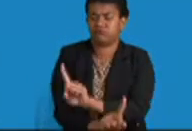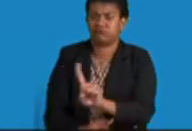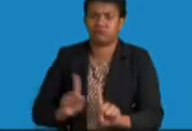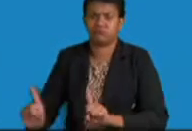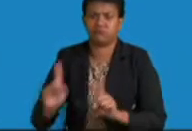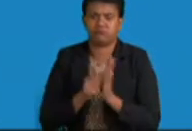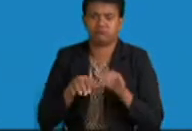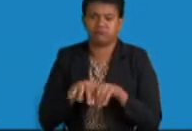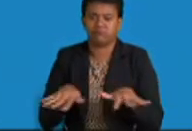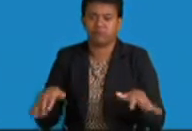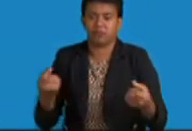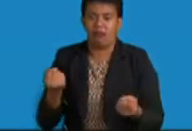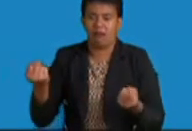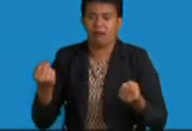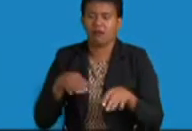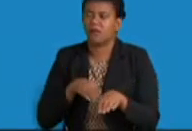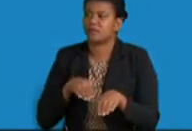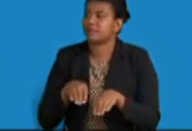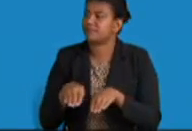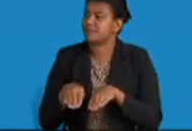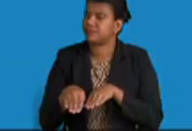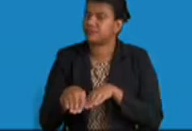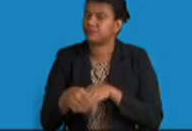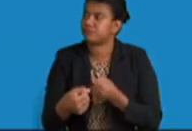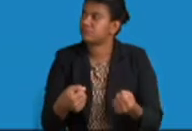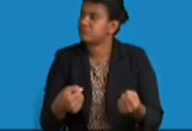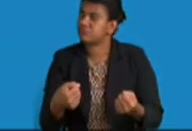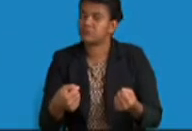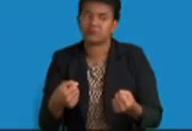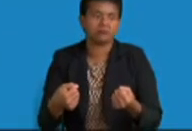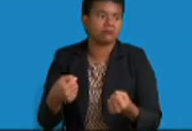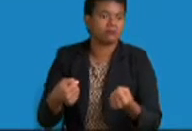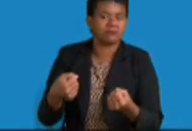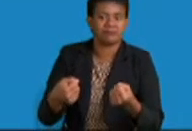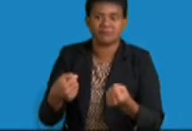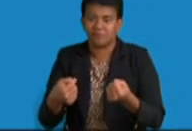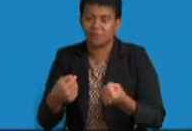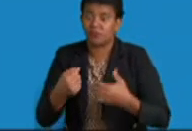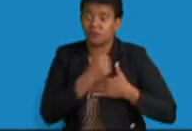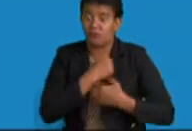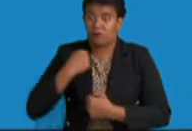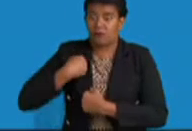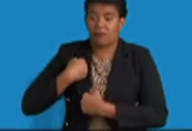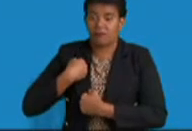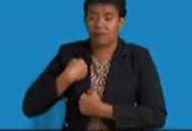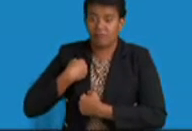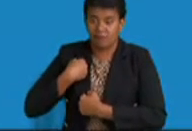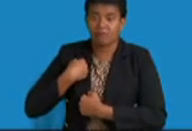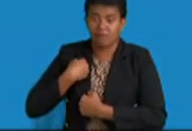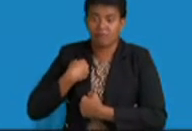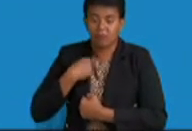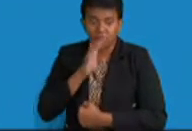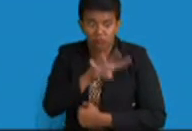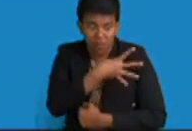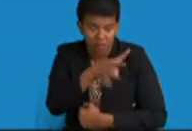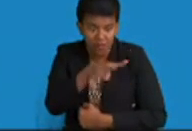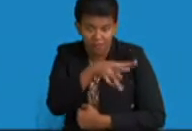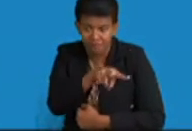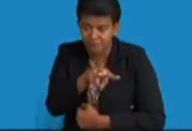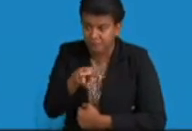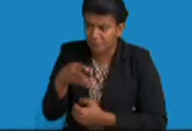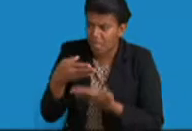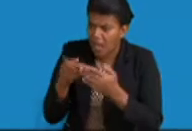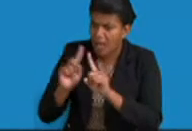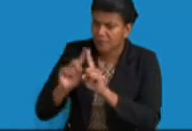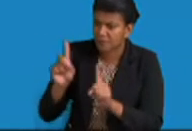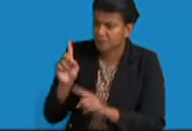Vehicles drove through debris as military engineers began to make preliminary damage assessments. For many,